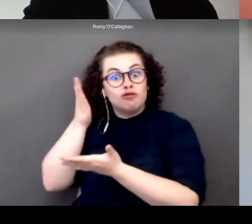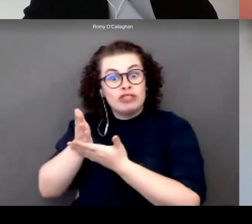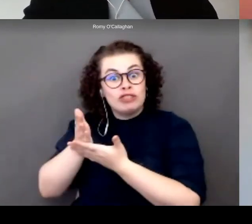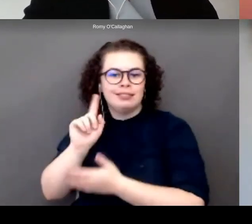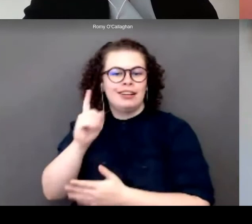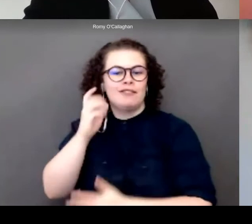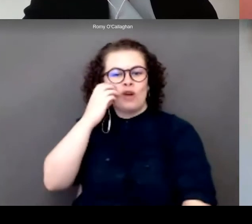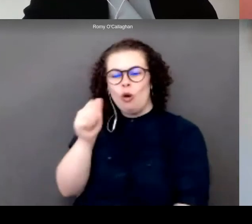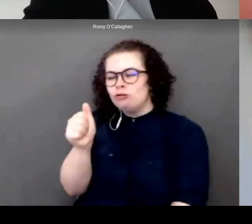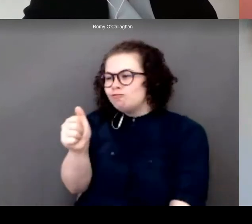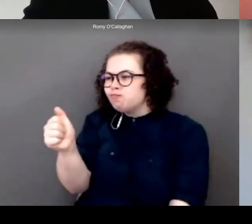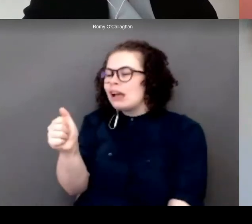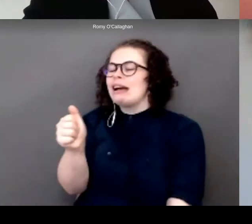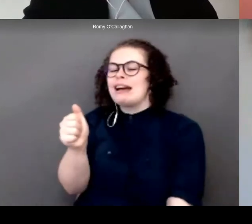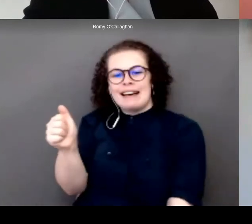was